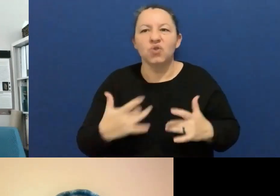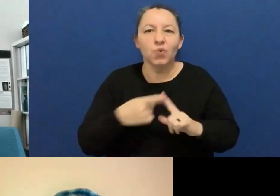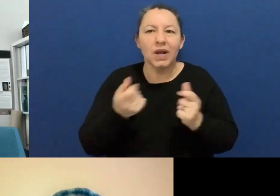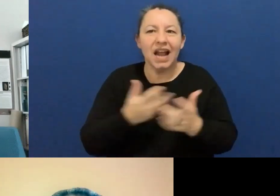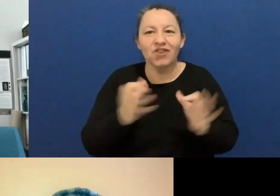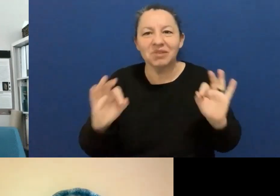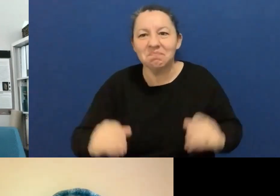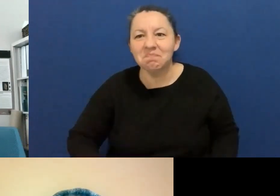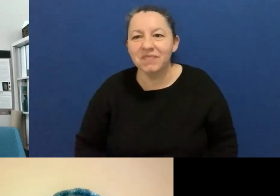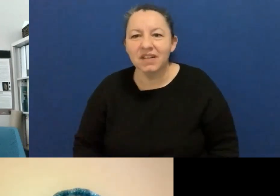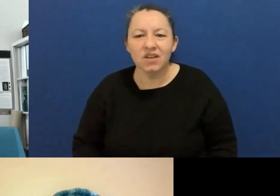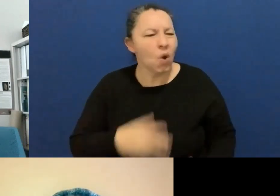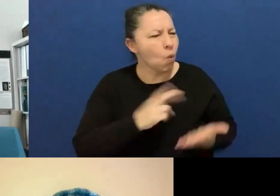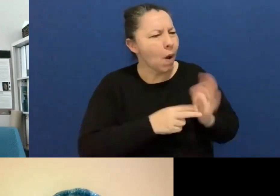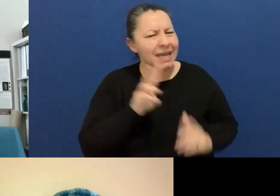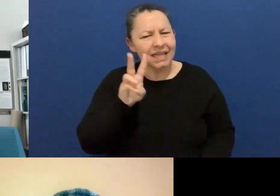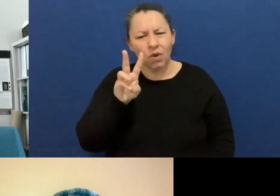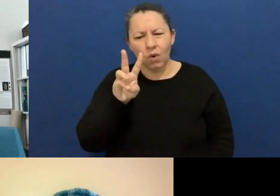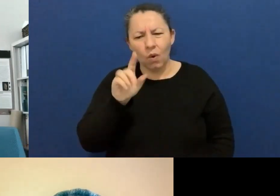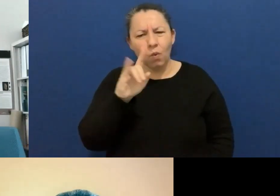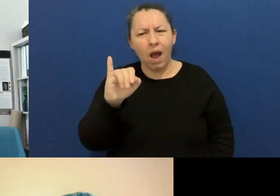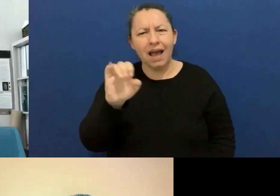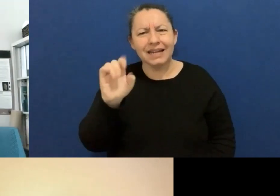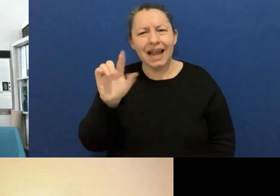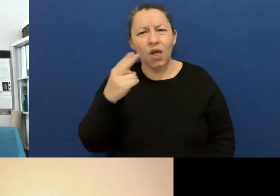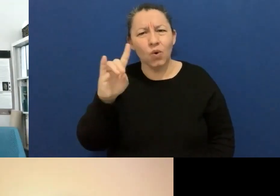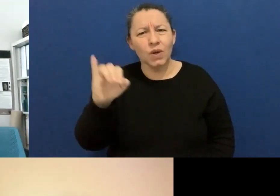What does Wadi el-Hudi mean? We don't know.